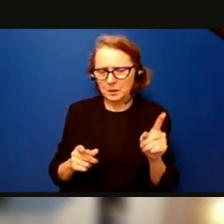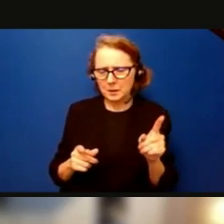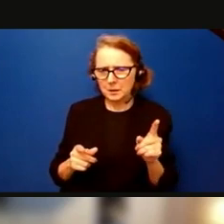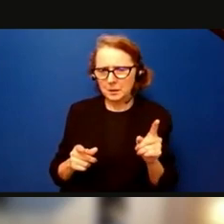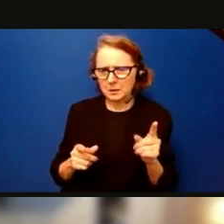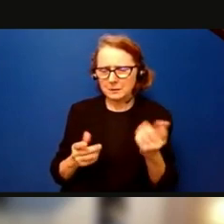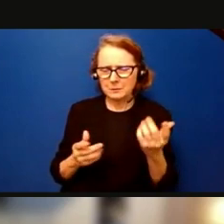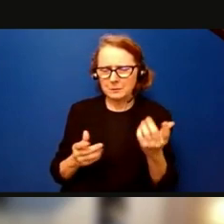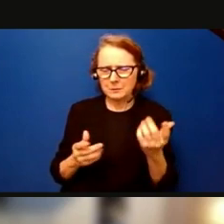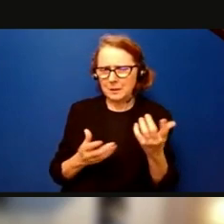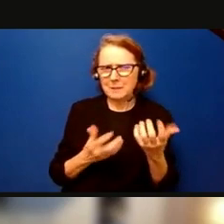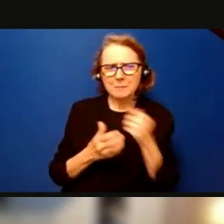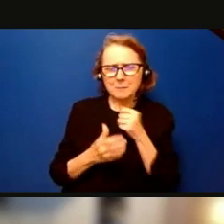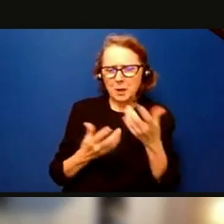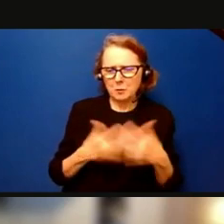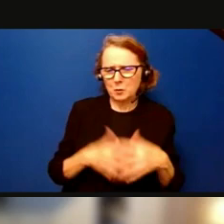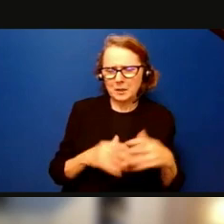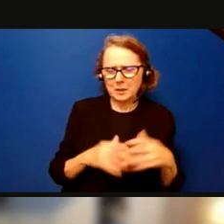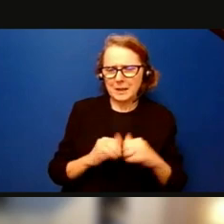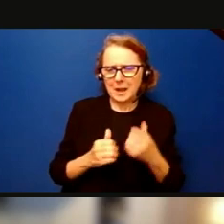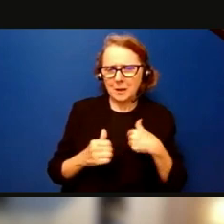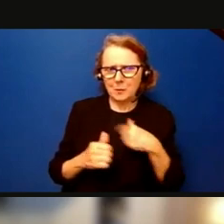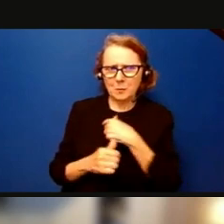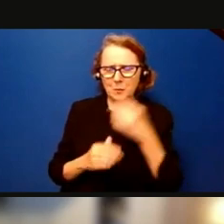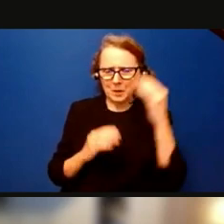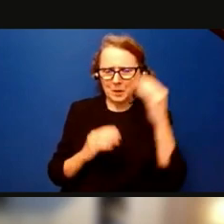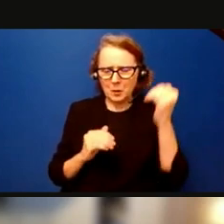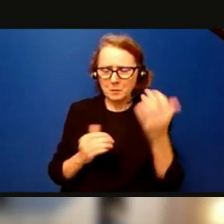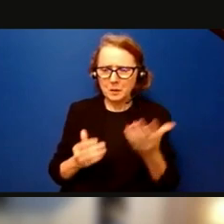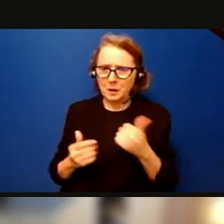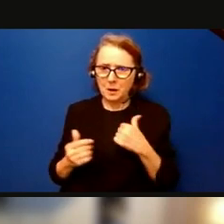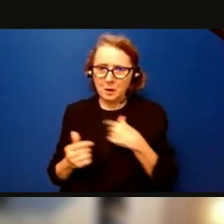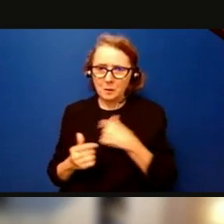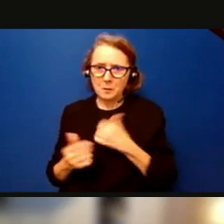had hoped, are we now engaged in kind of opening